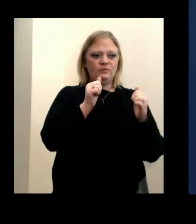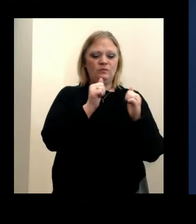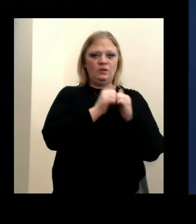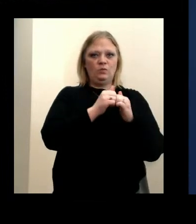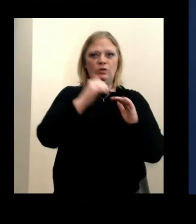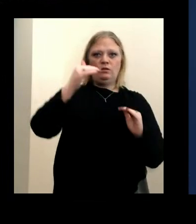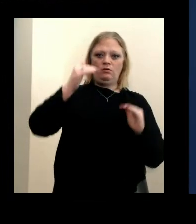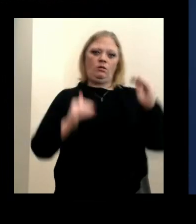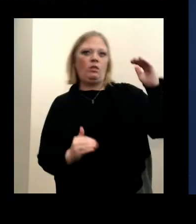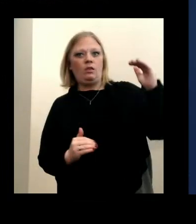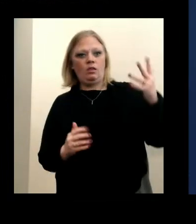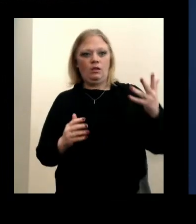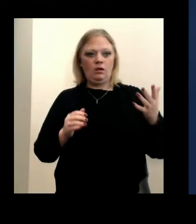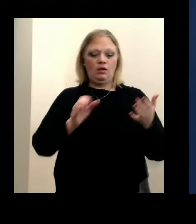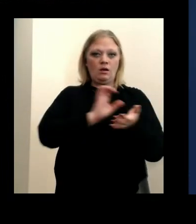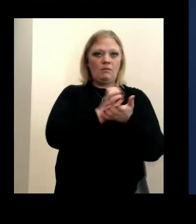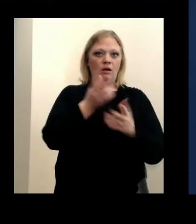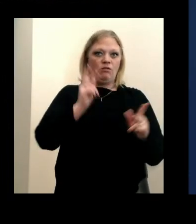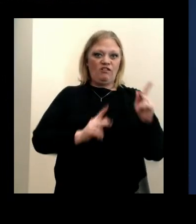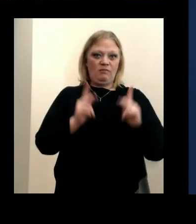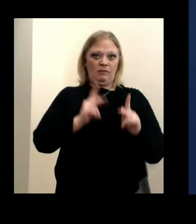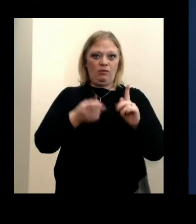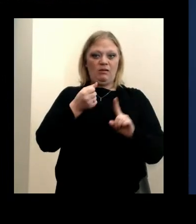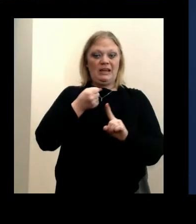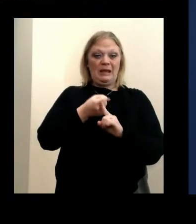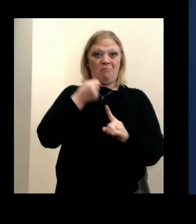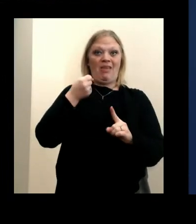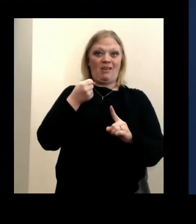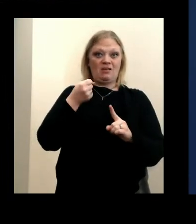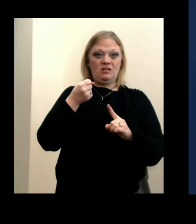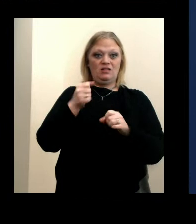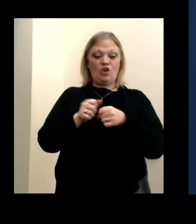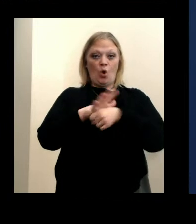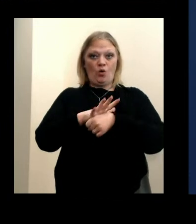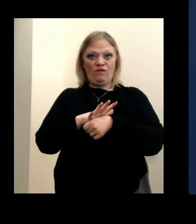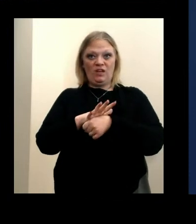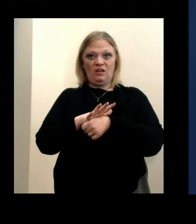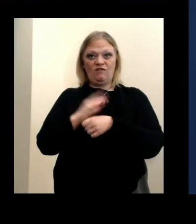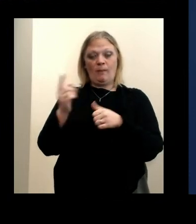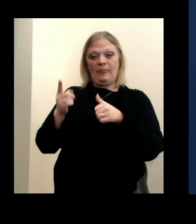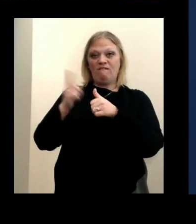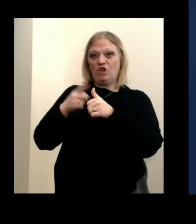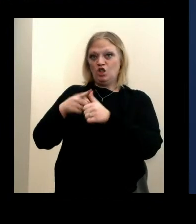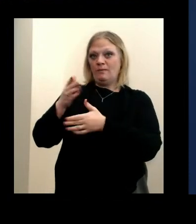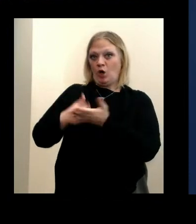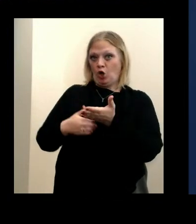of individuals who were impacted by COVID during the first portion of the pandemic.